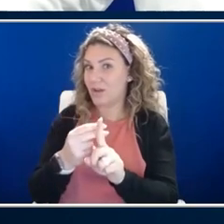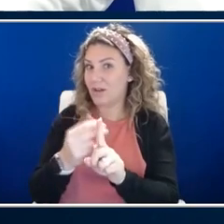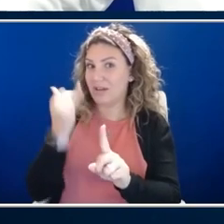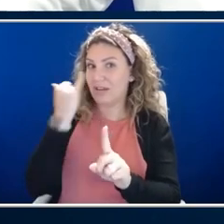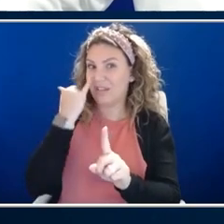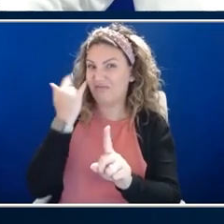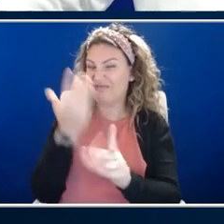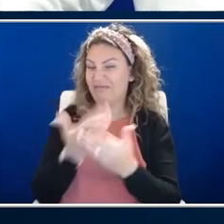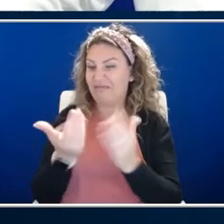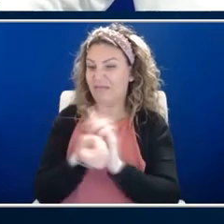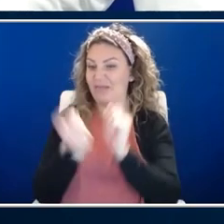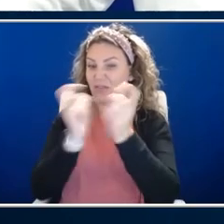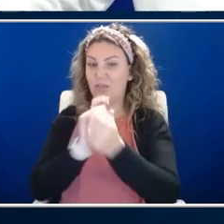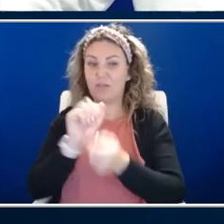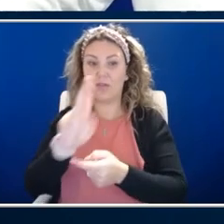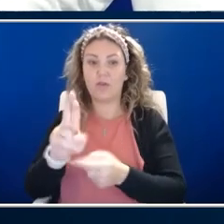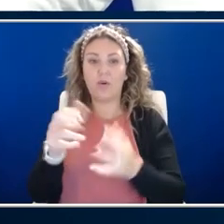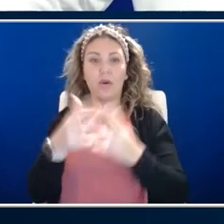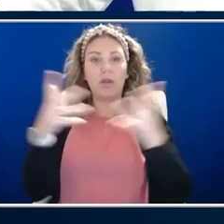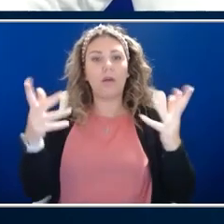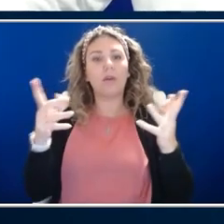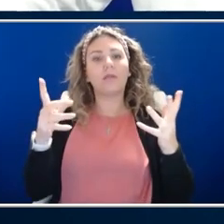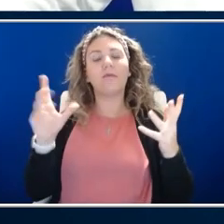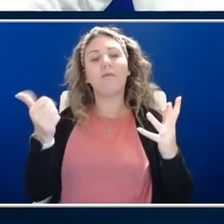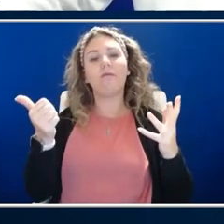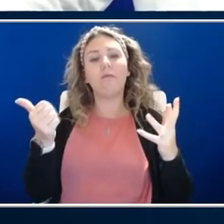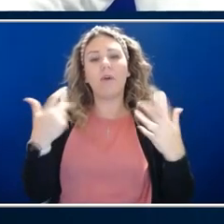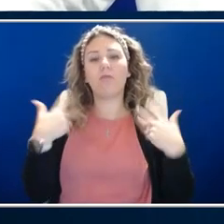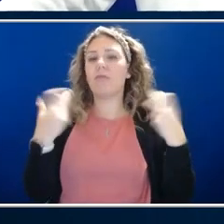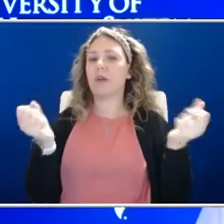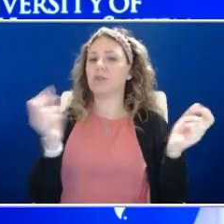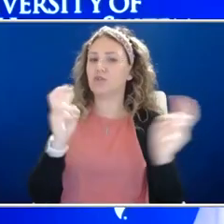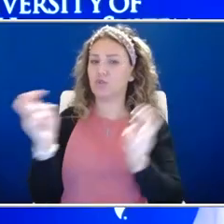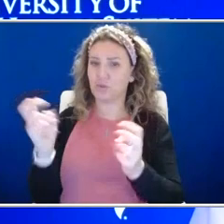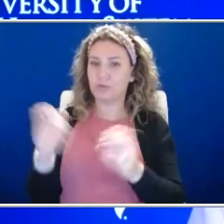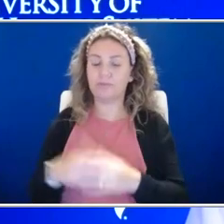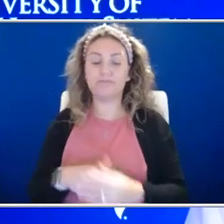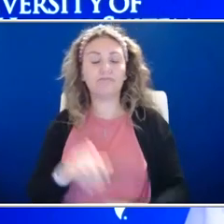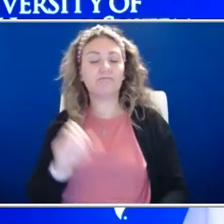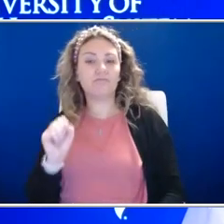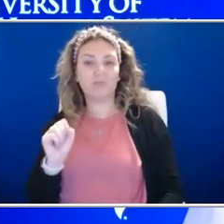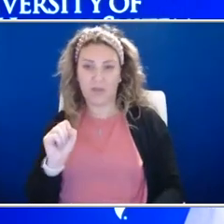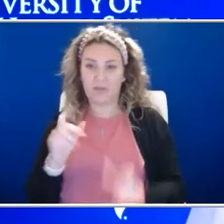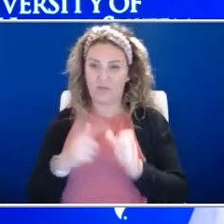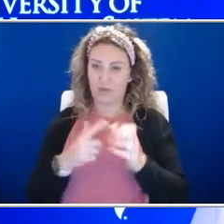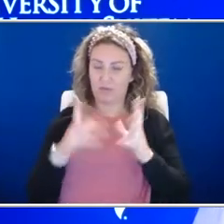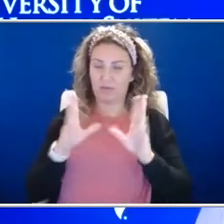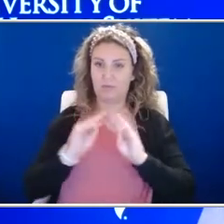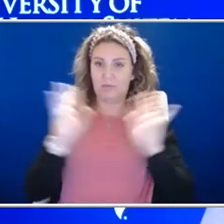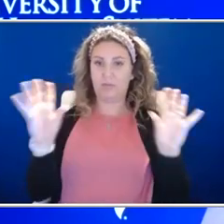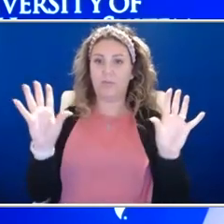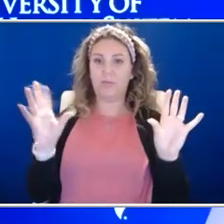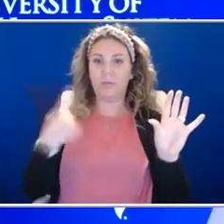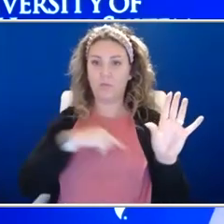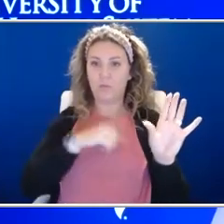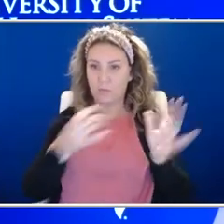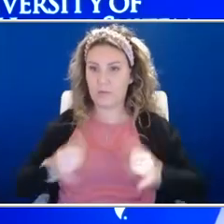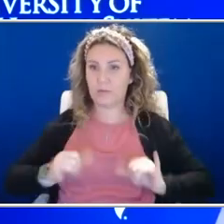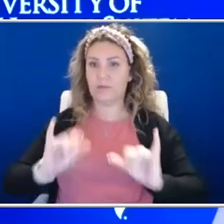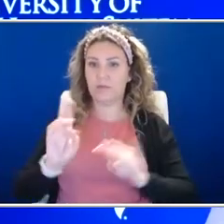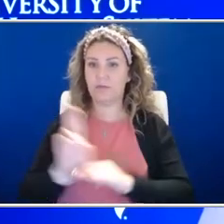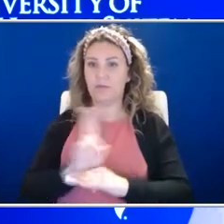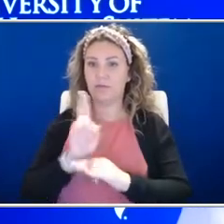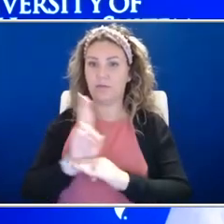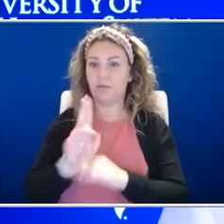change or unless you've got a lot of other health conditions. Yeah. What do you think? Yeah, so first of all, let's be clear. We still are using the monovalent,